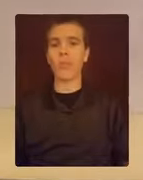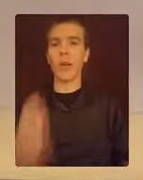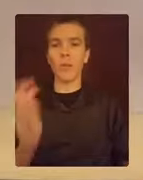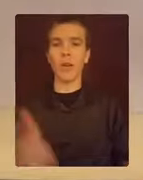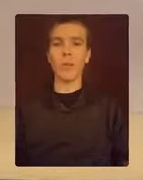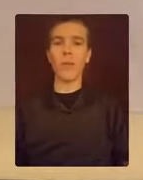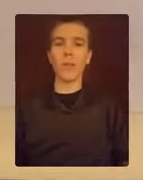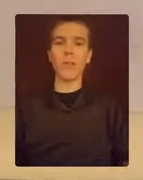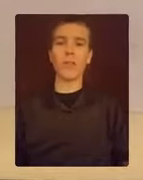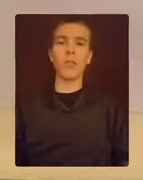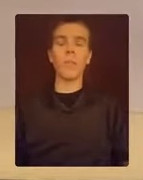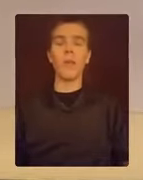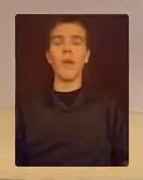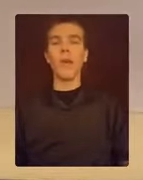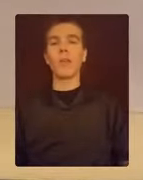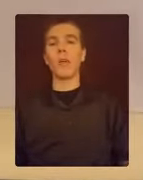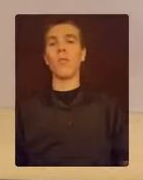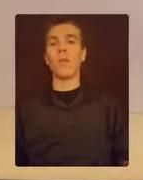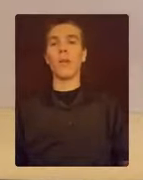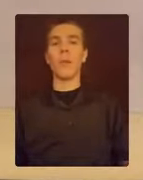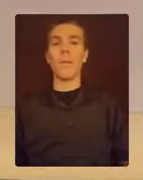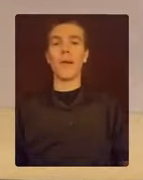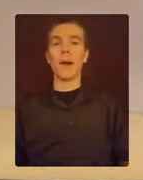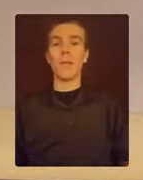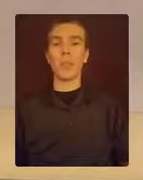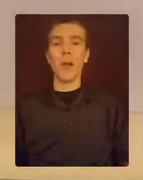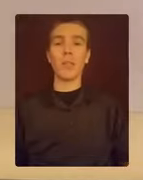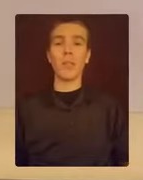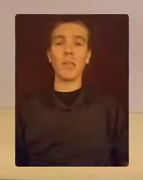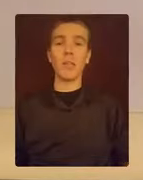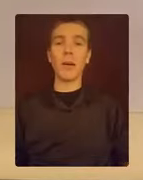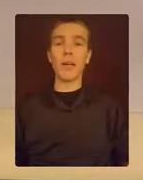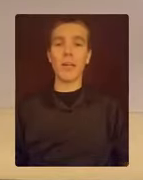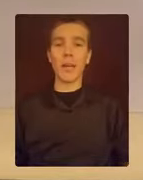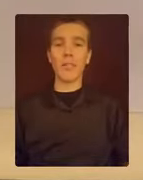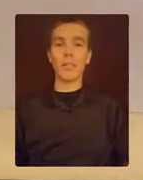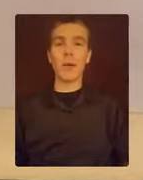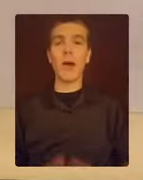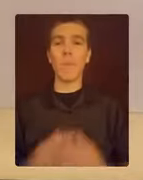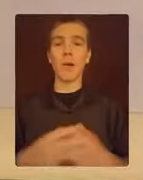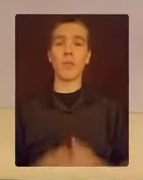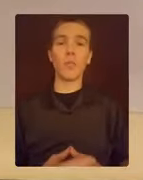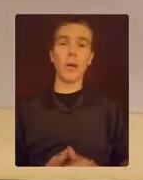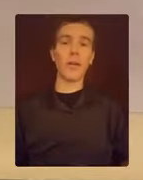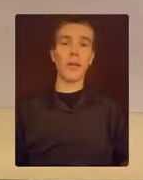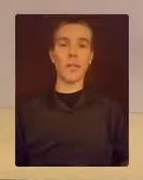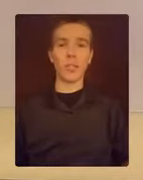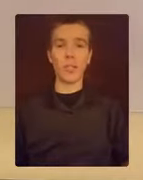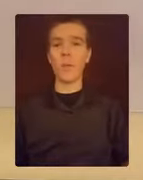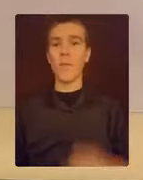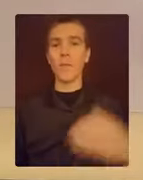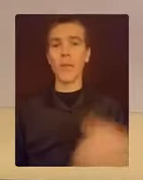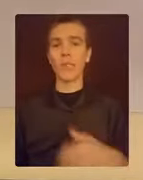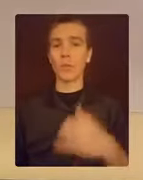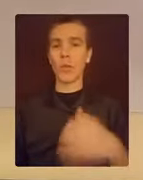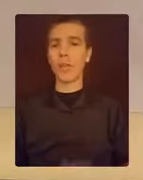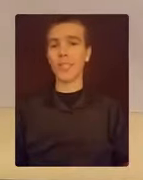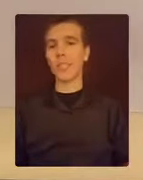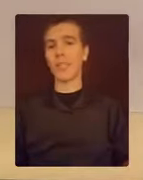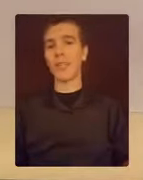That's okay, Robert. That's all good. So, anyway, I'm launching a new podcast, my personal podcast show